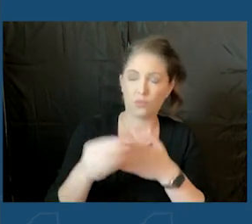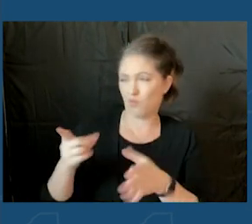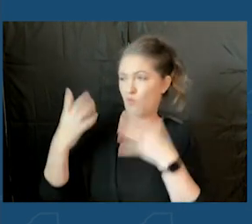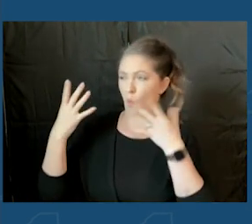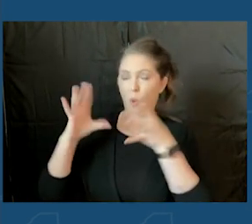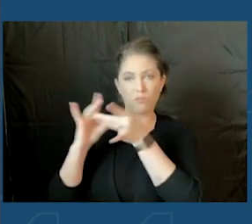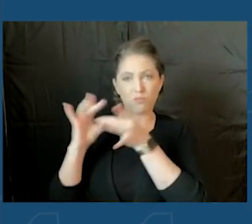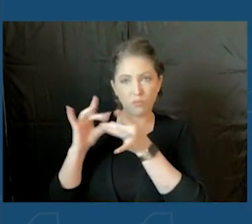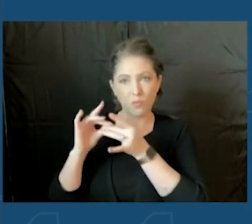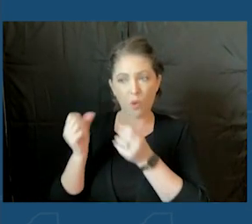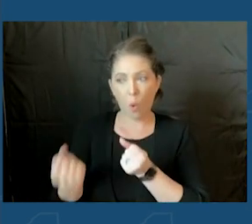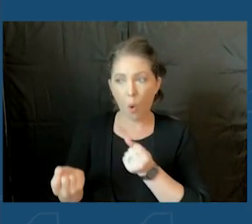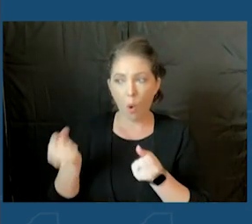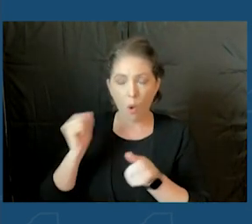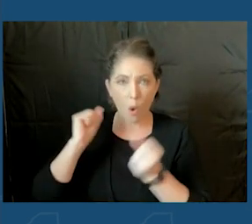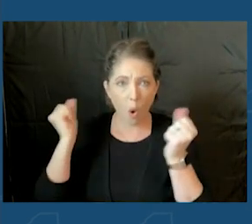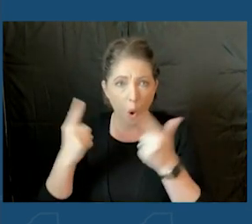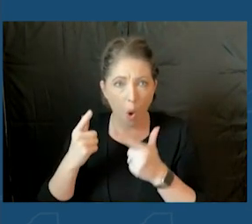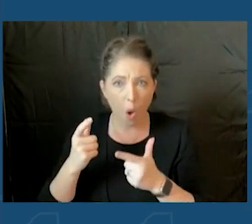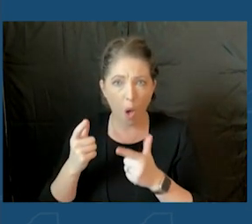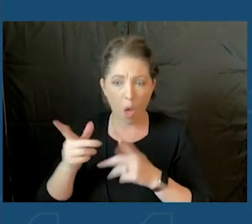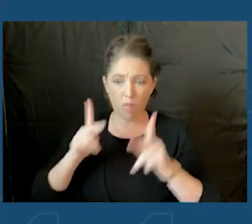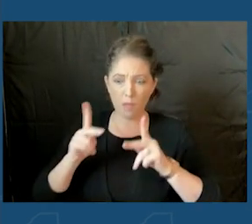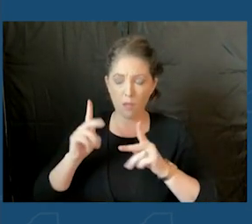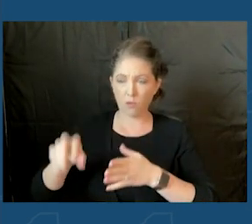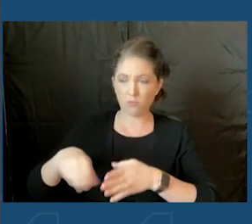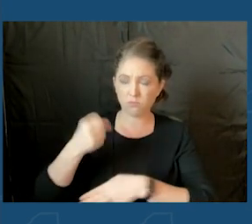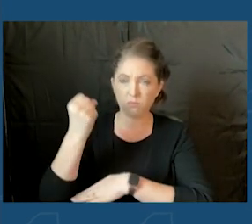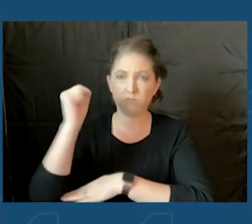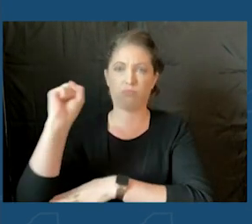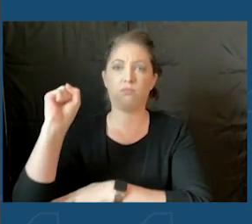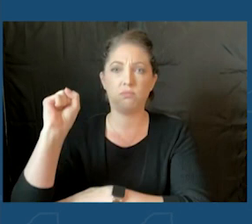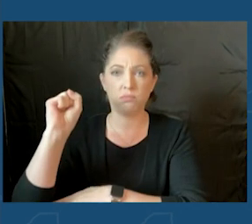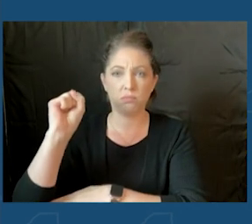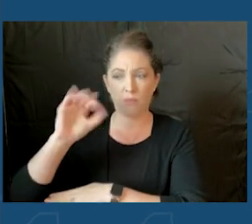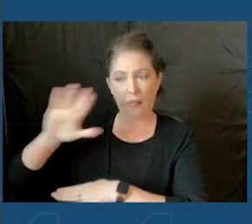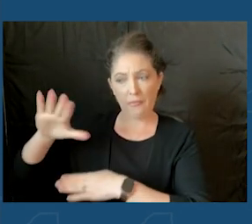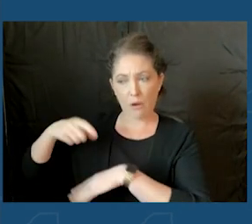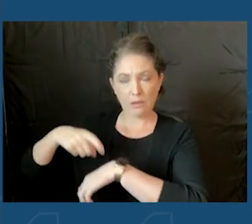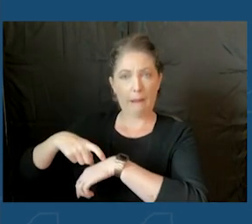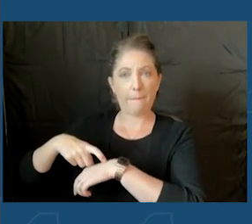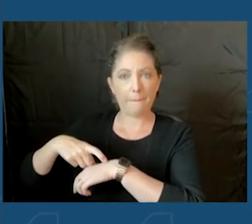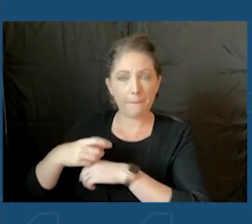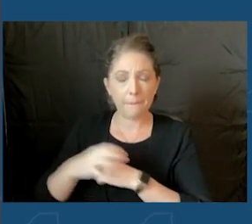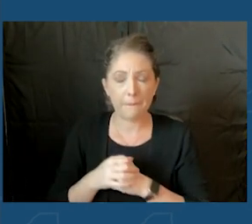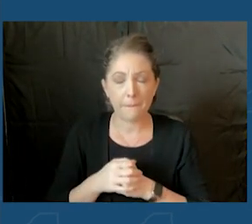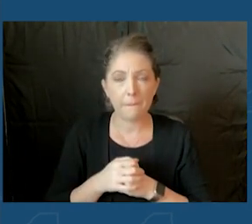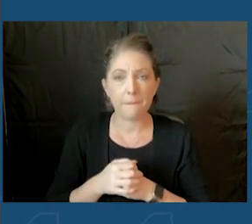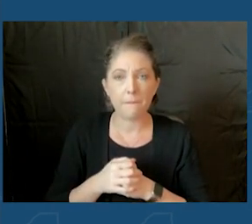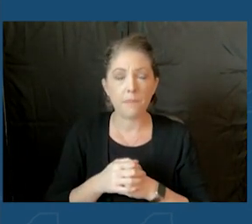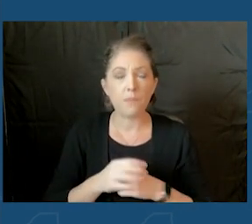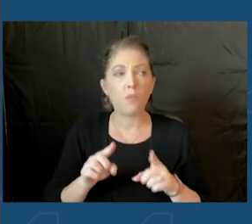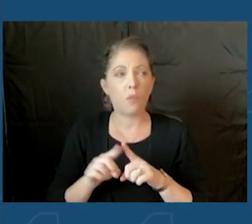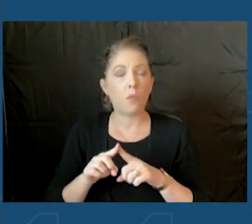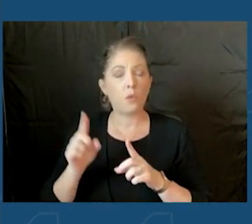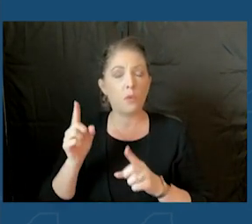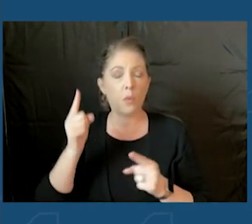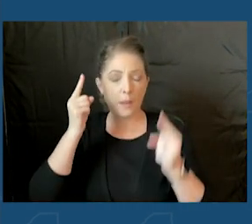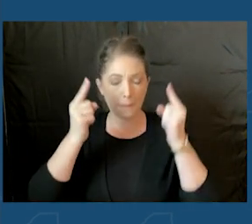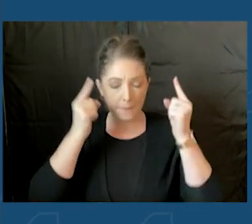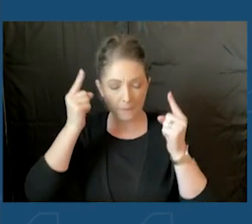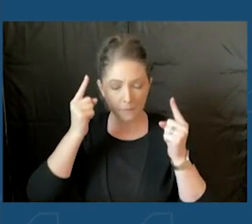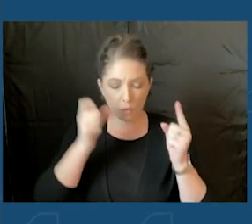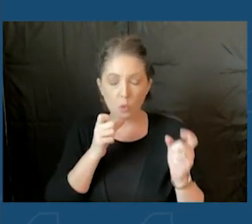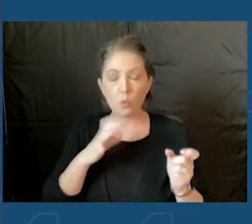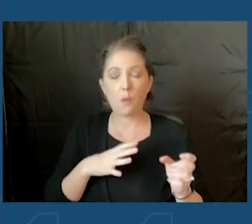people who stood up against the tides of their time, so bold, so courageous. And I'm also thinking of the women who fought for the right